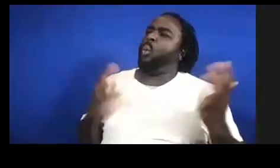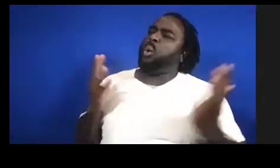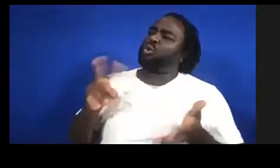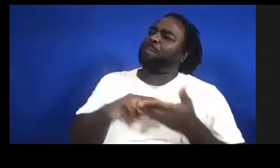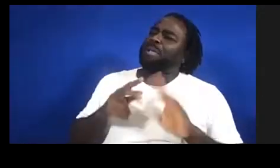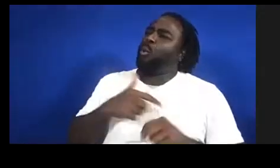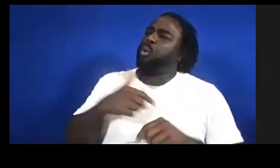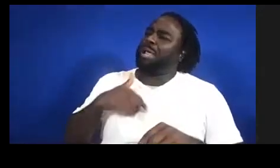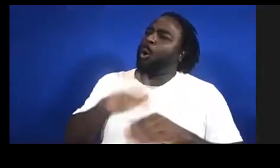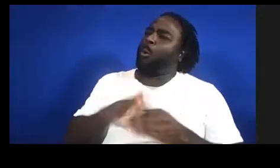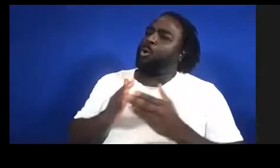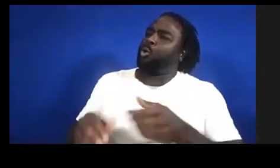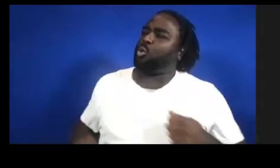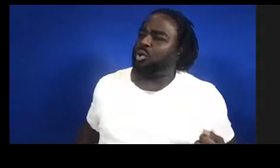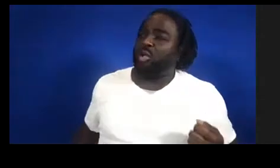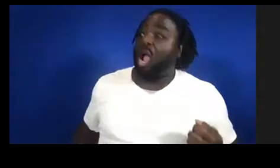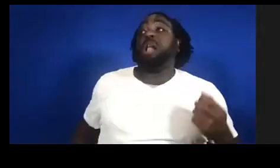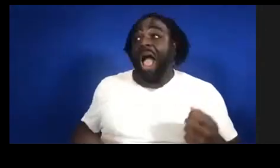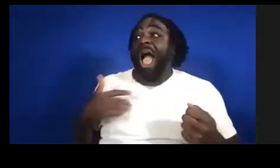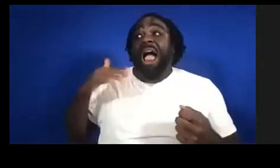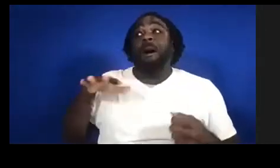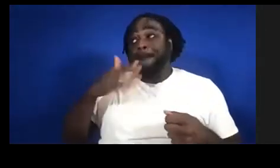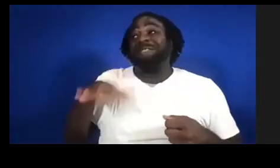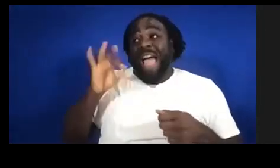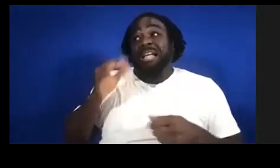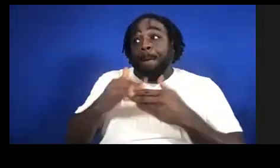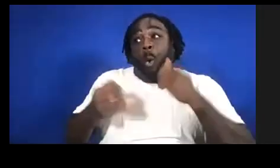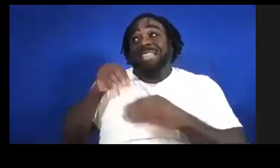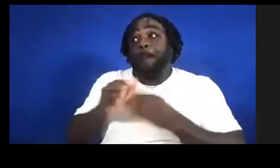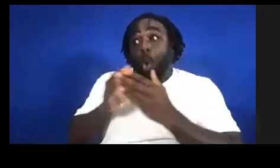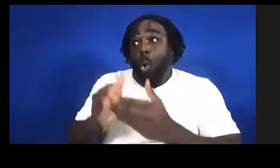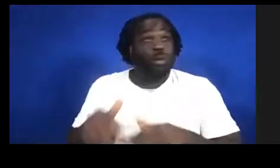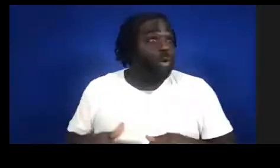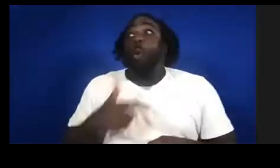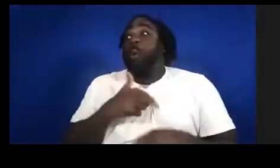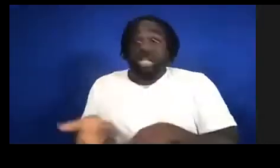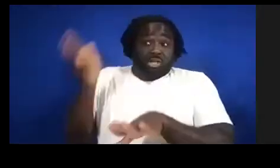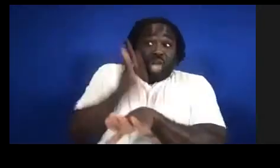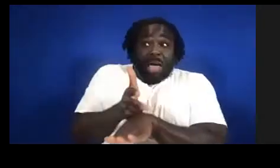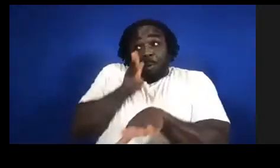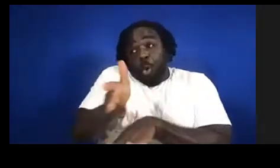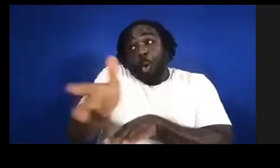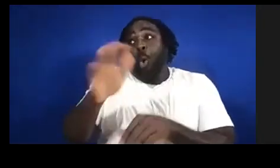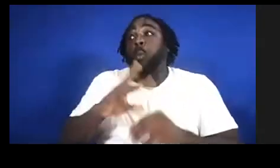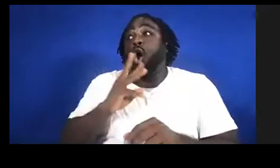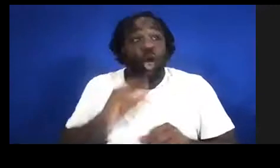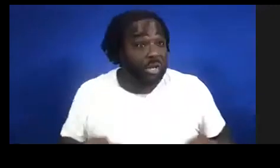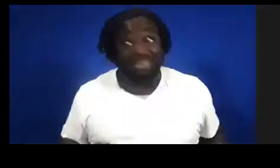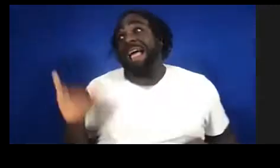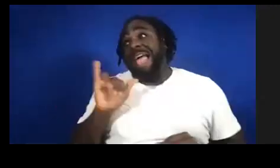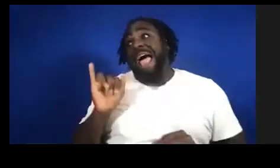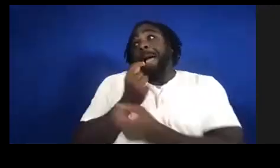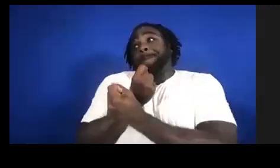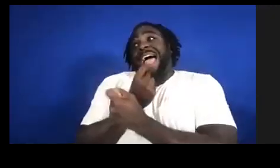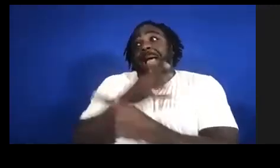We're gonna be asking where's the car. Of course, where's the car? We on a boat. I guess we better